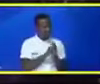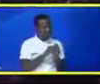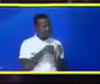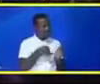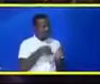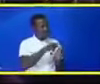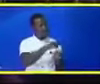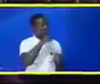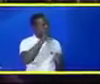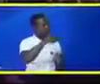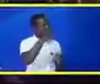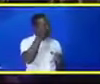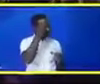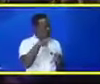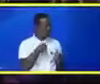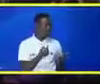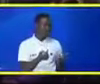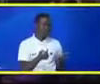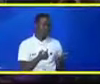need to know me.